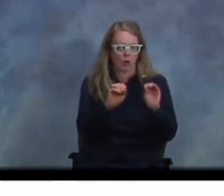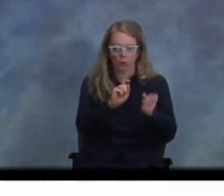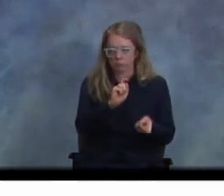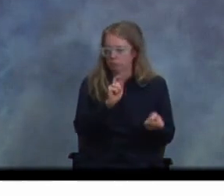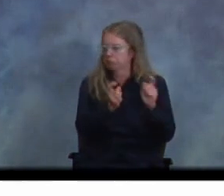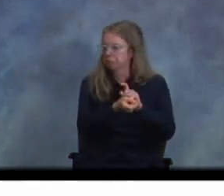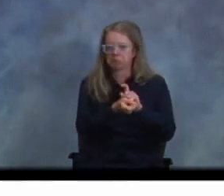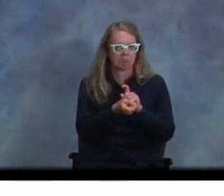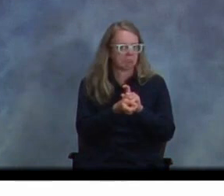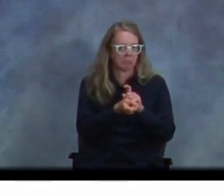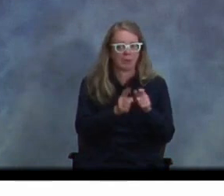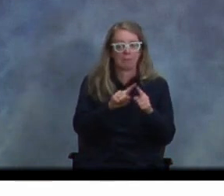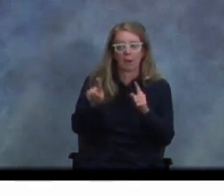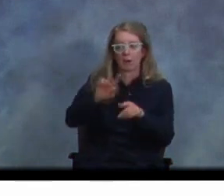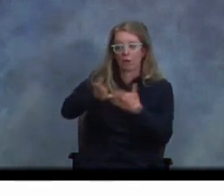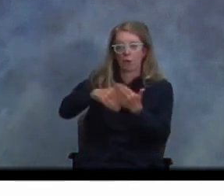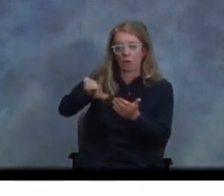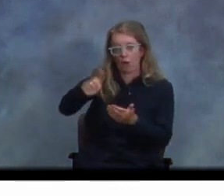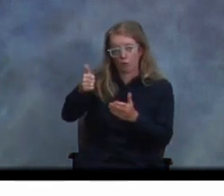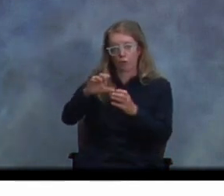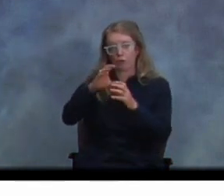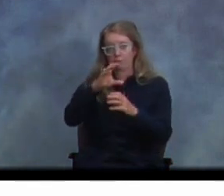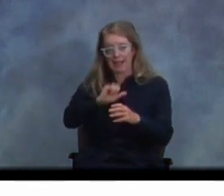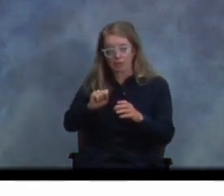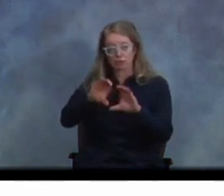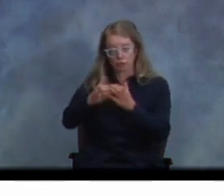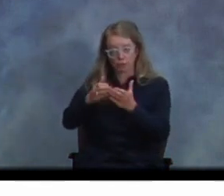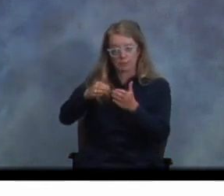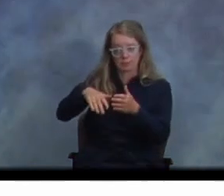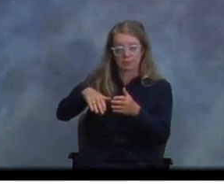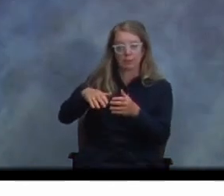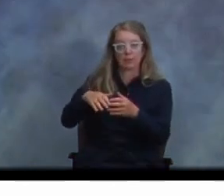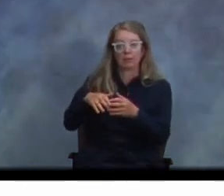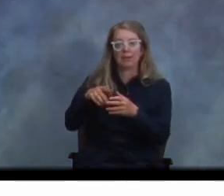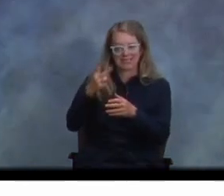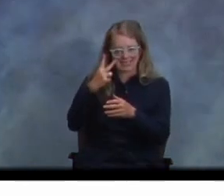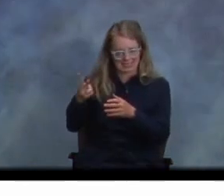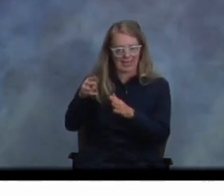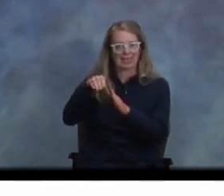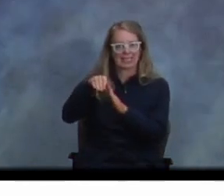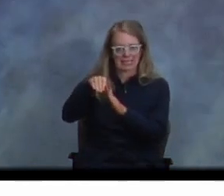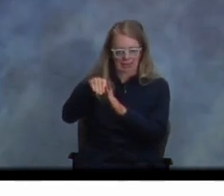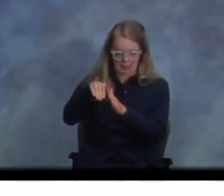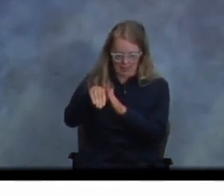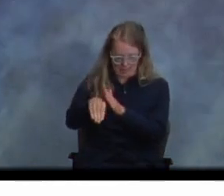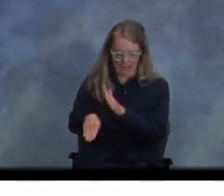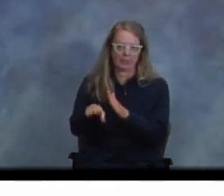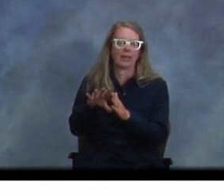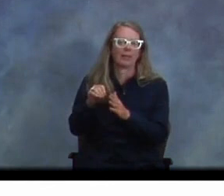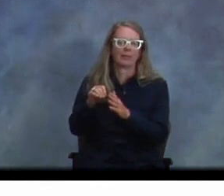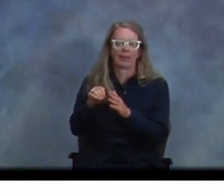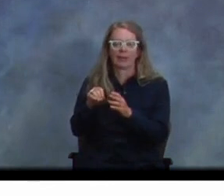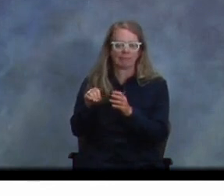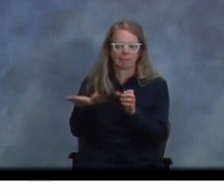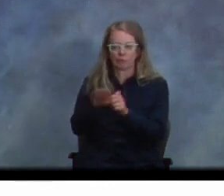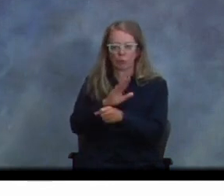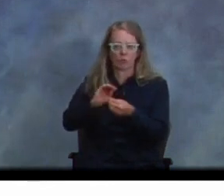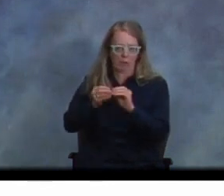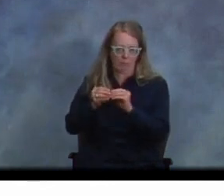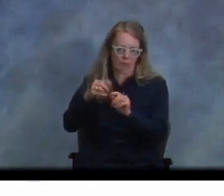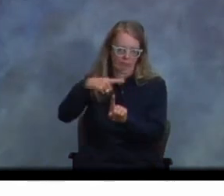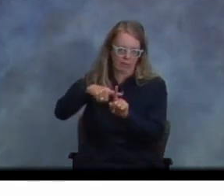so, whereas all other groups did see a decline in the absolute or the total number of